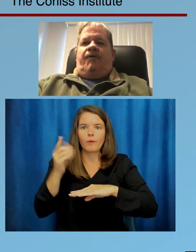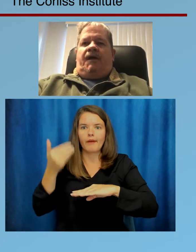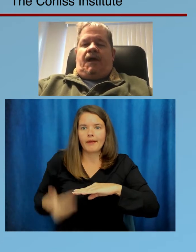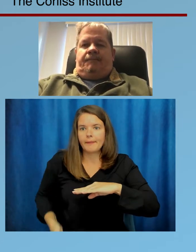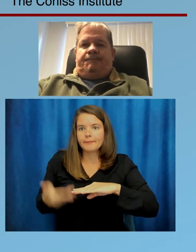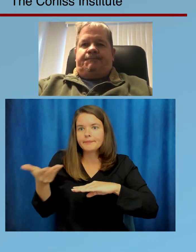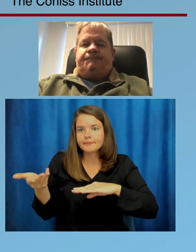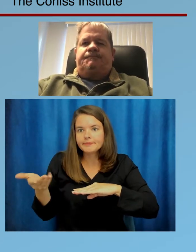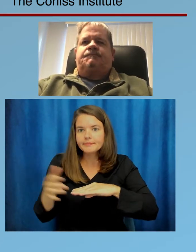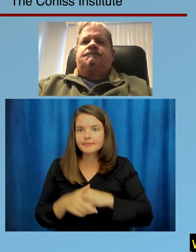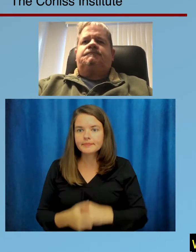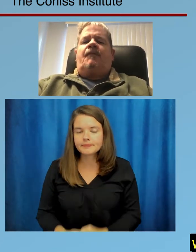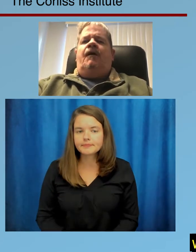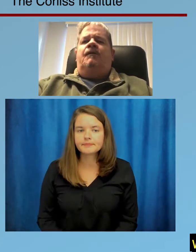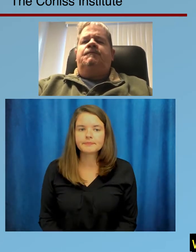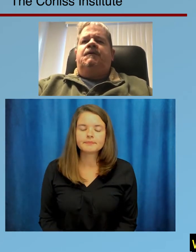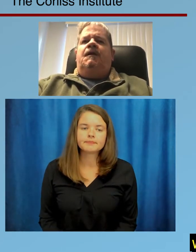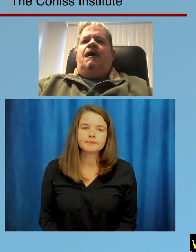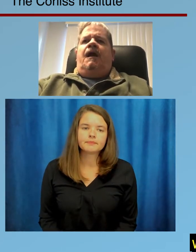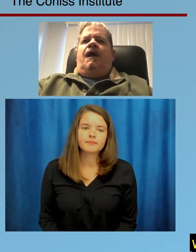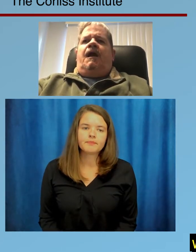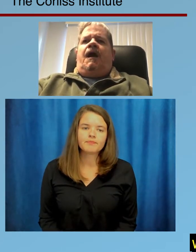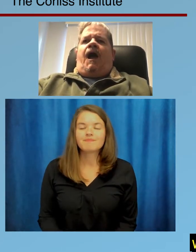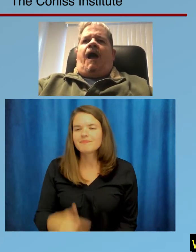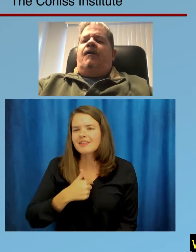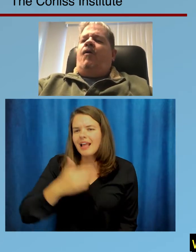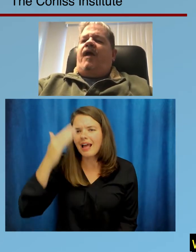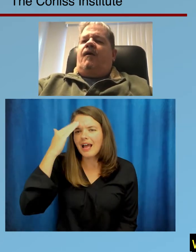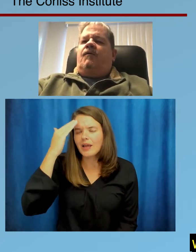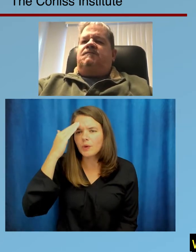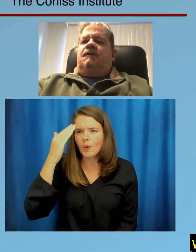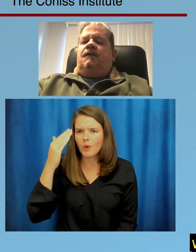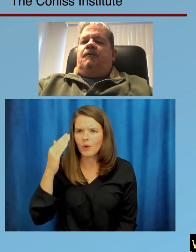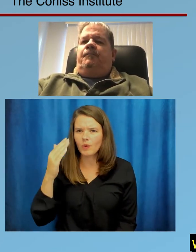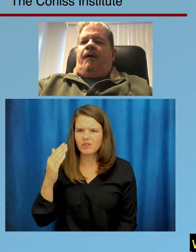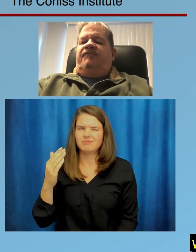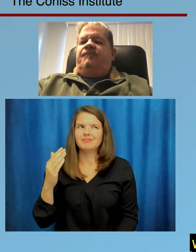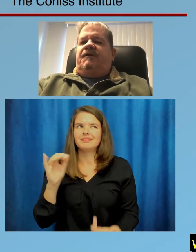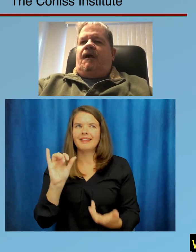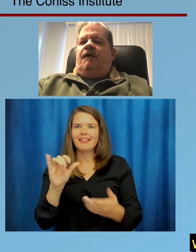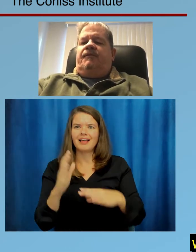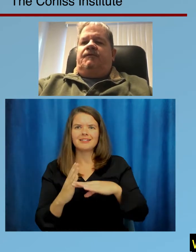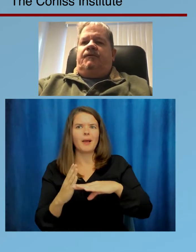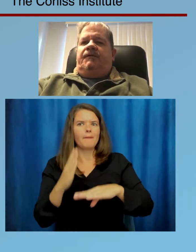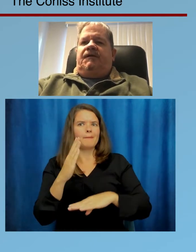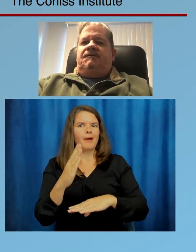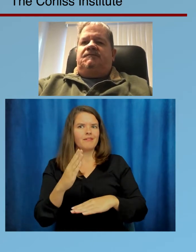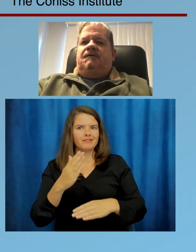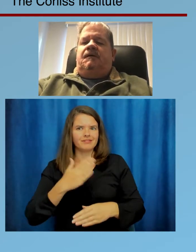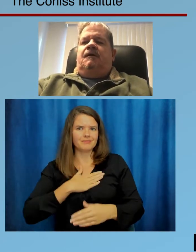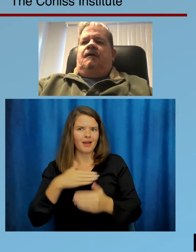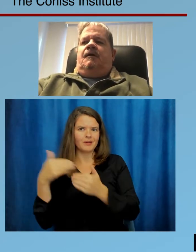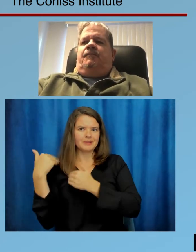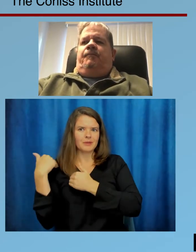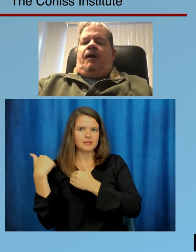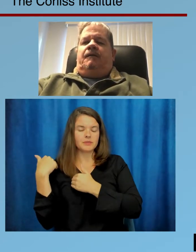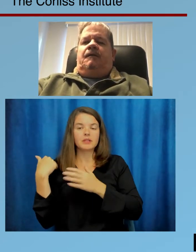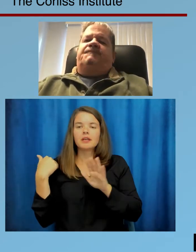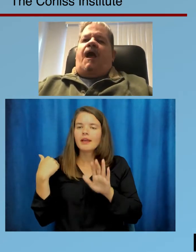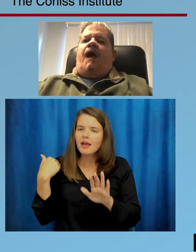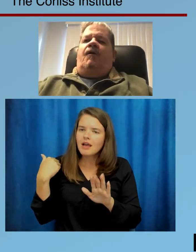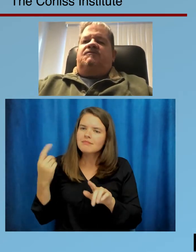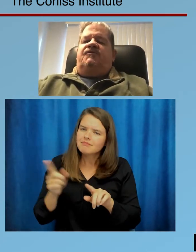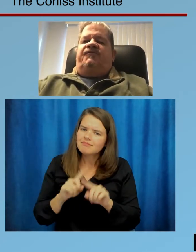with where I am. Oh, I know that goes a little above and beyond the duty,